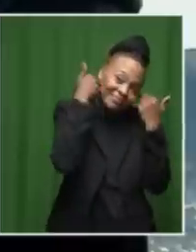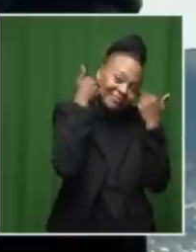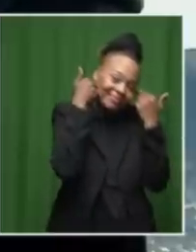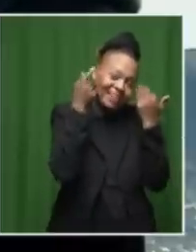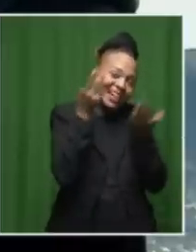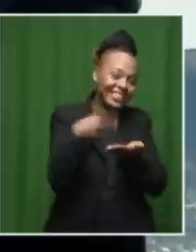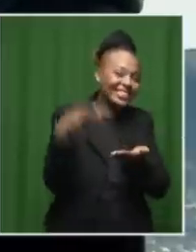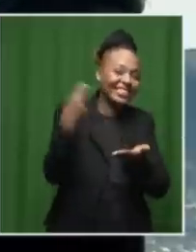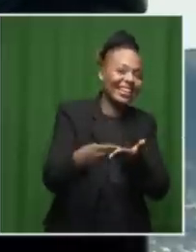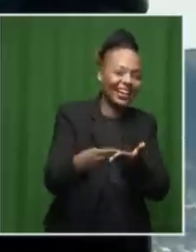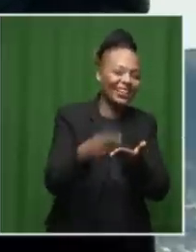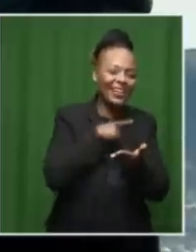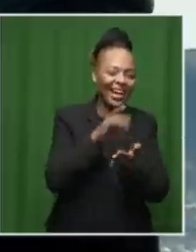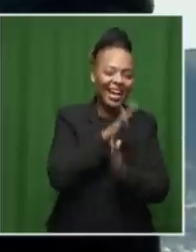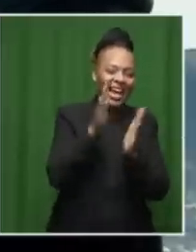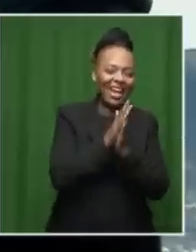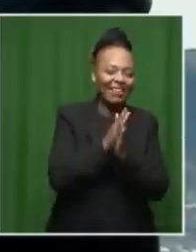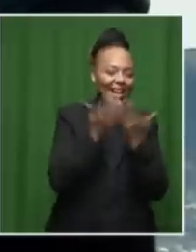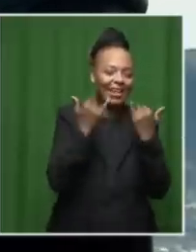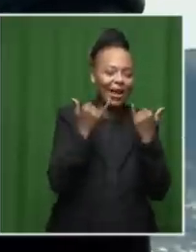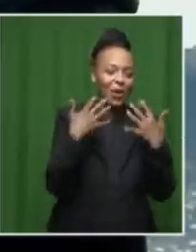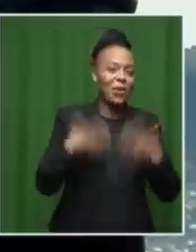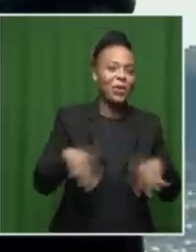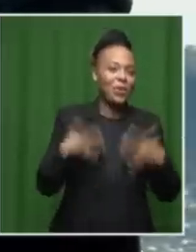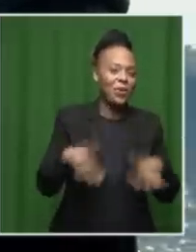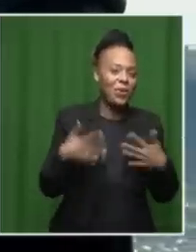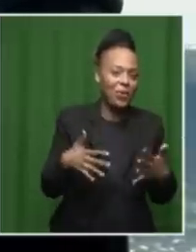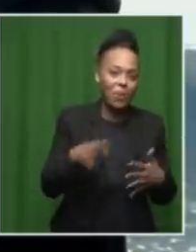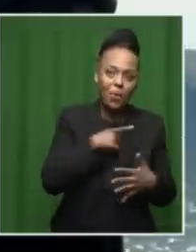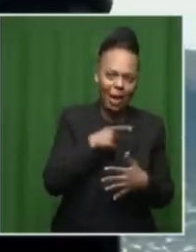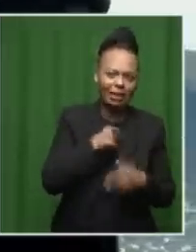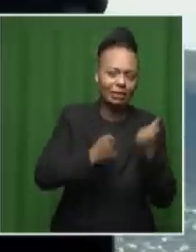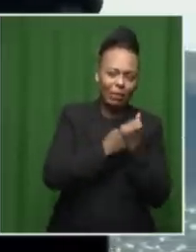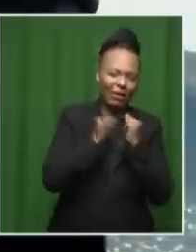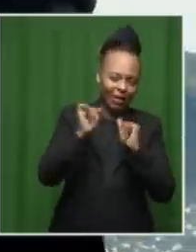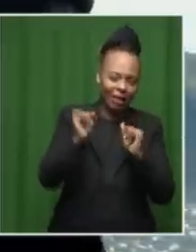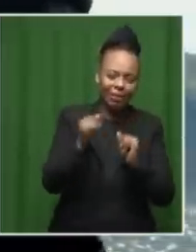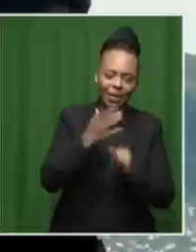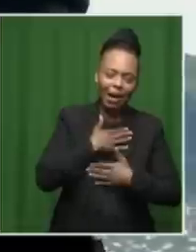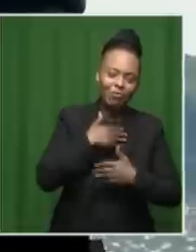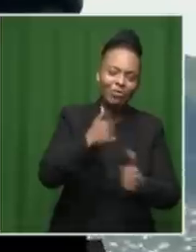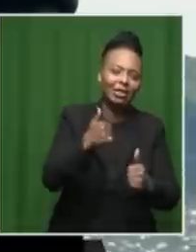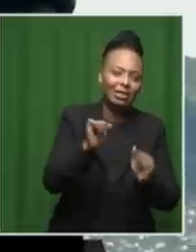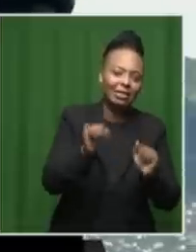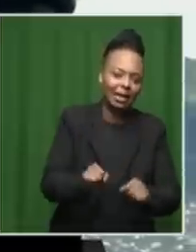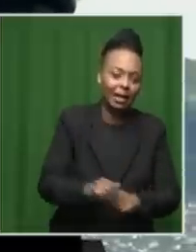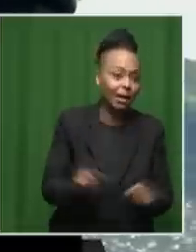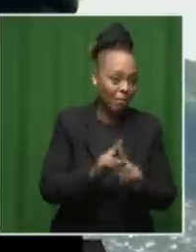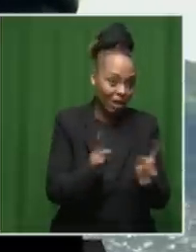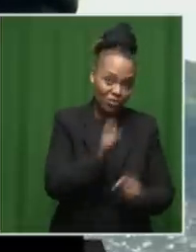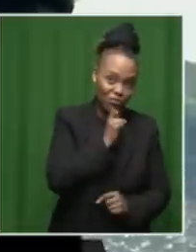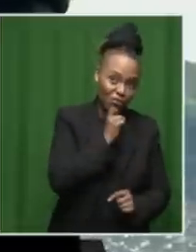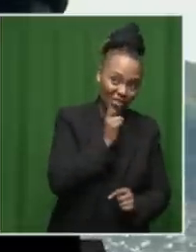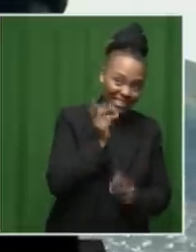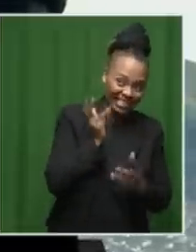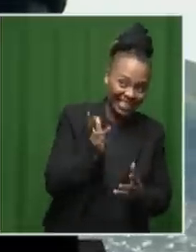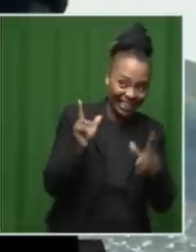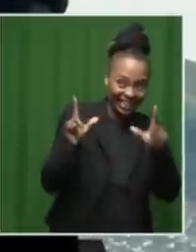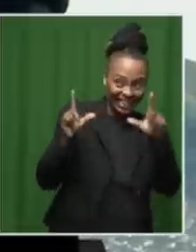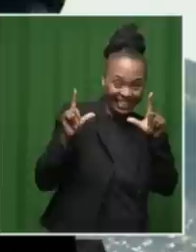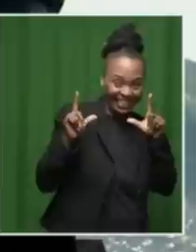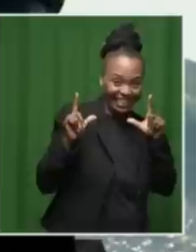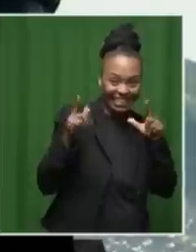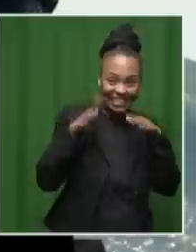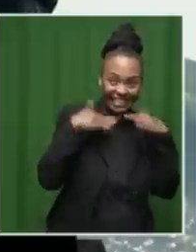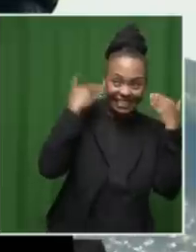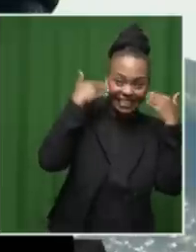is really so little compared to what they have given us. But yeah, I don't think I'll ever be able to get used to it. But I'll put on a smile and I'll